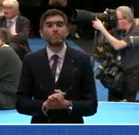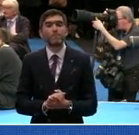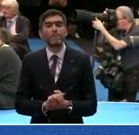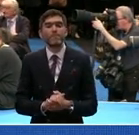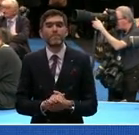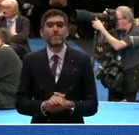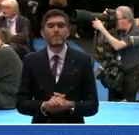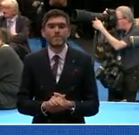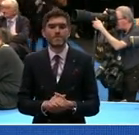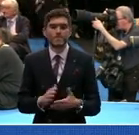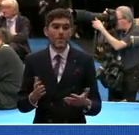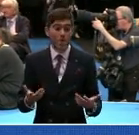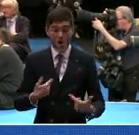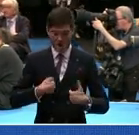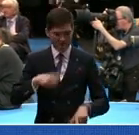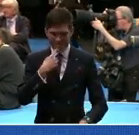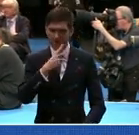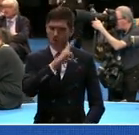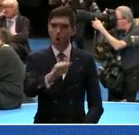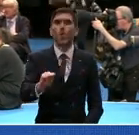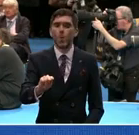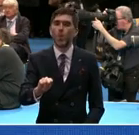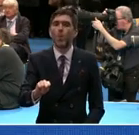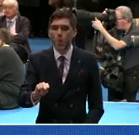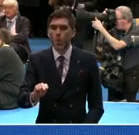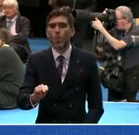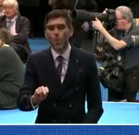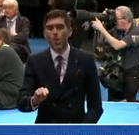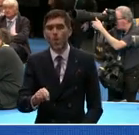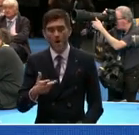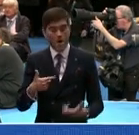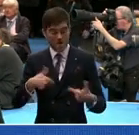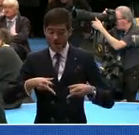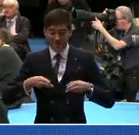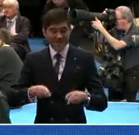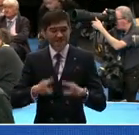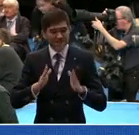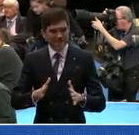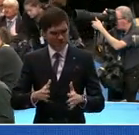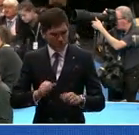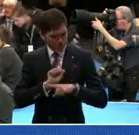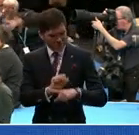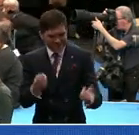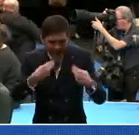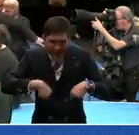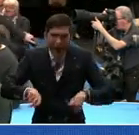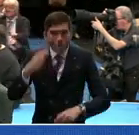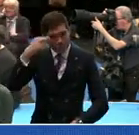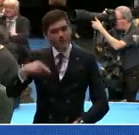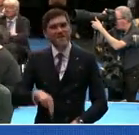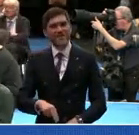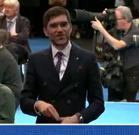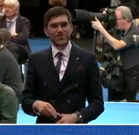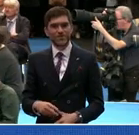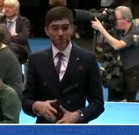To that, I say no. Our system must uphold our reputation as a country